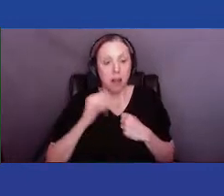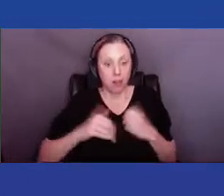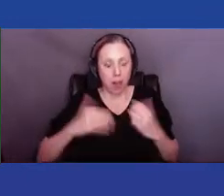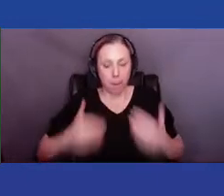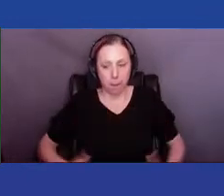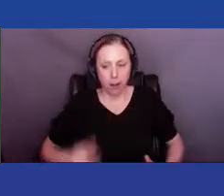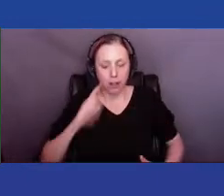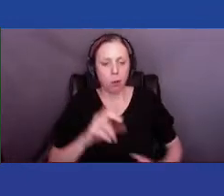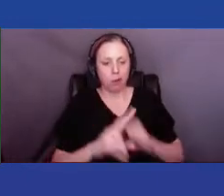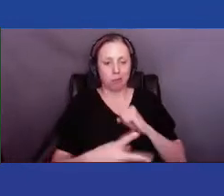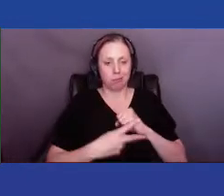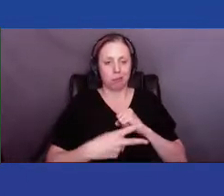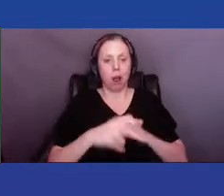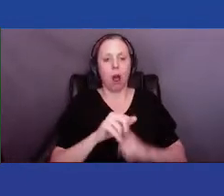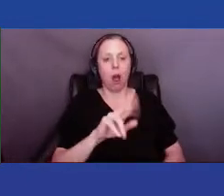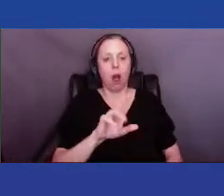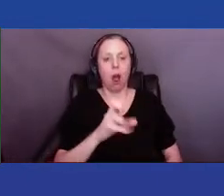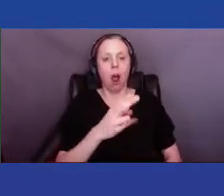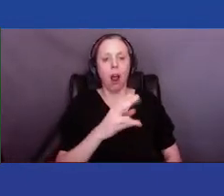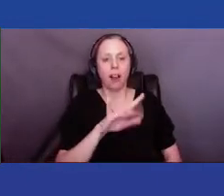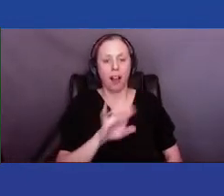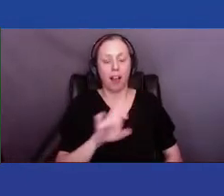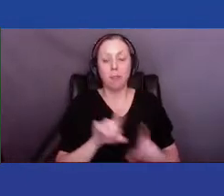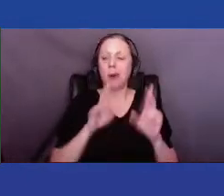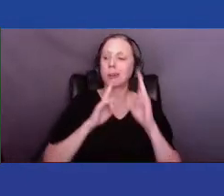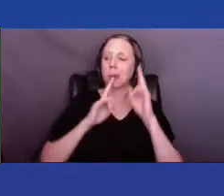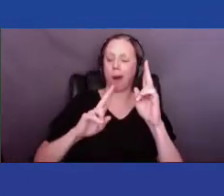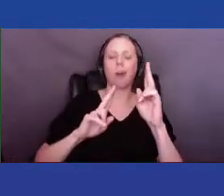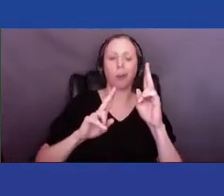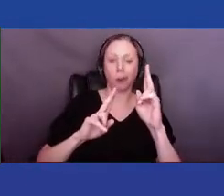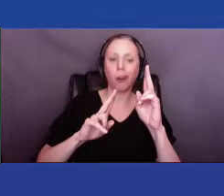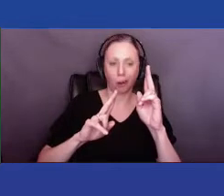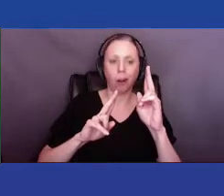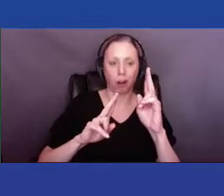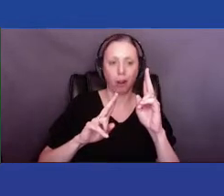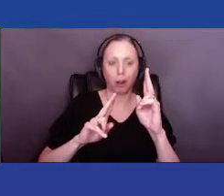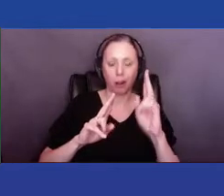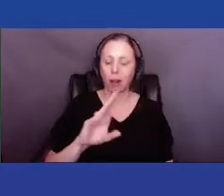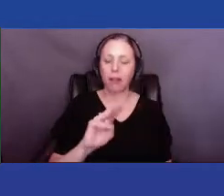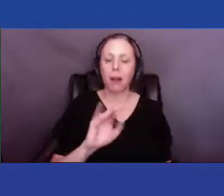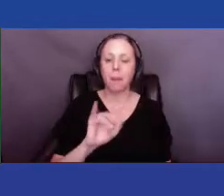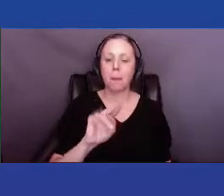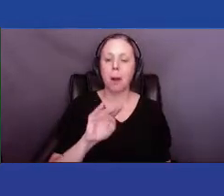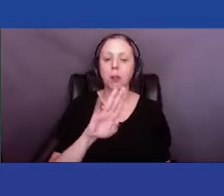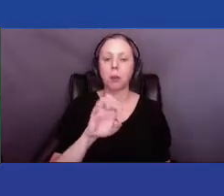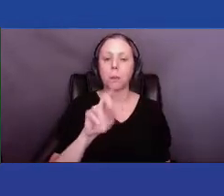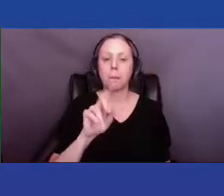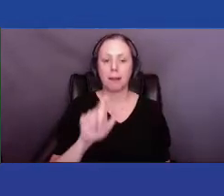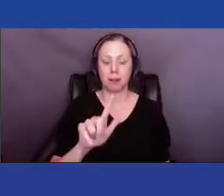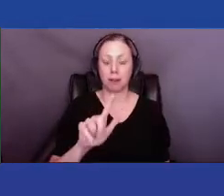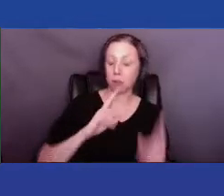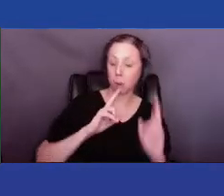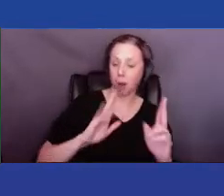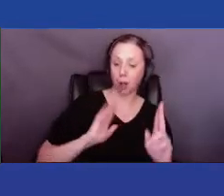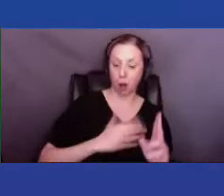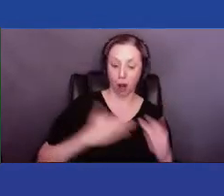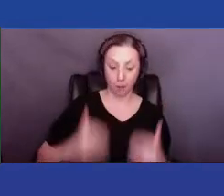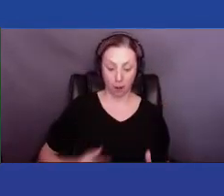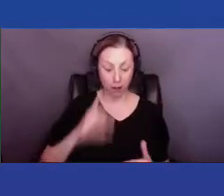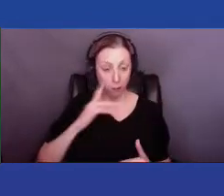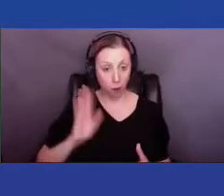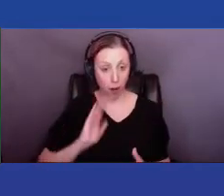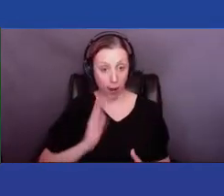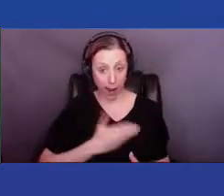monumental? And if we can honor our bodies over the objects of our creation, how can we begin